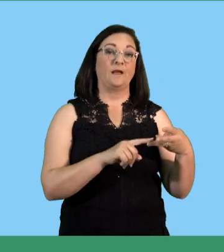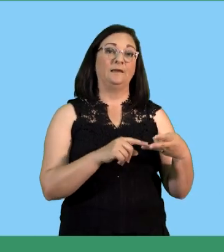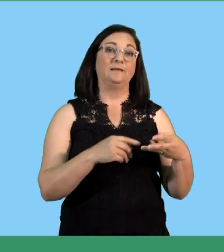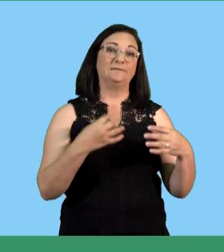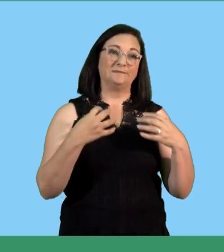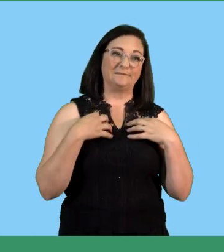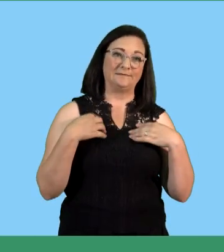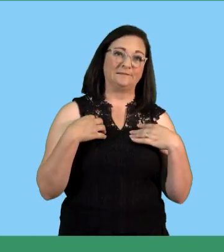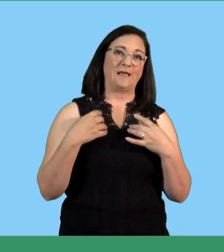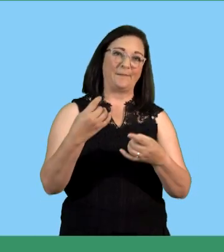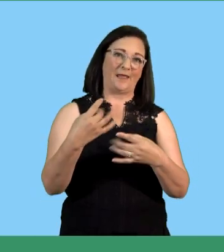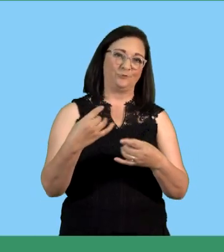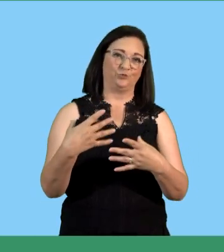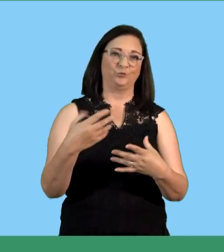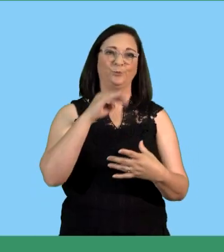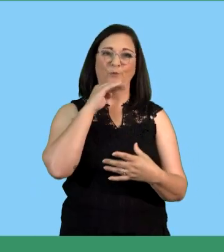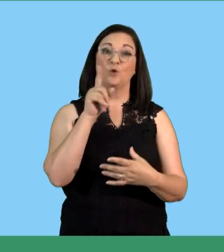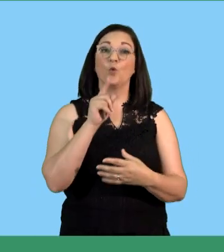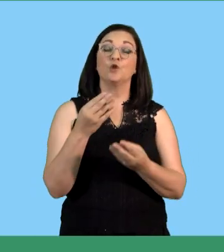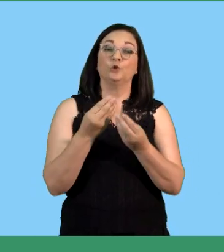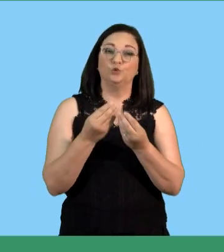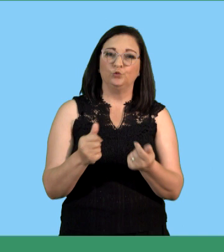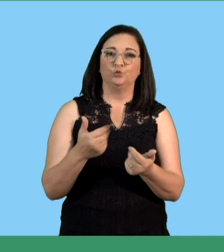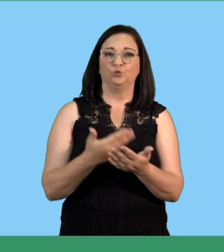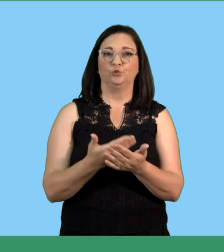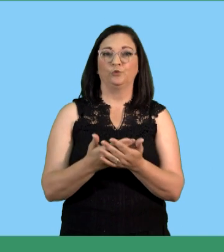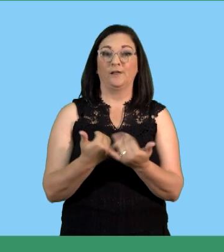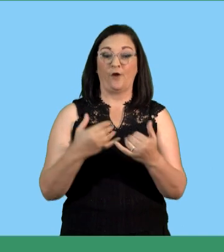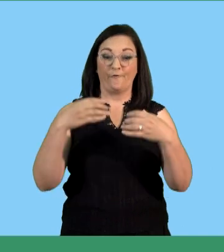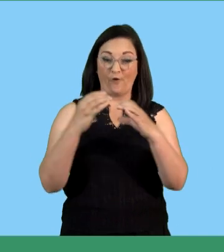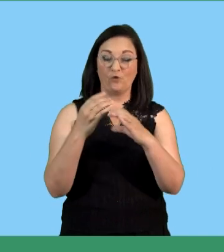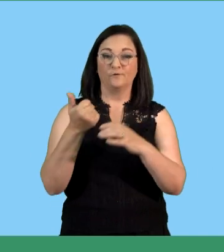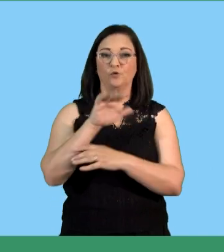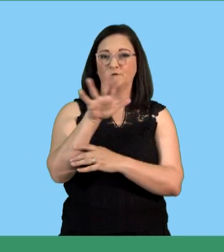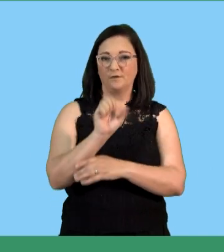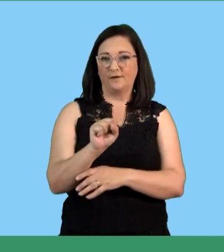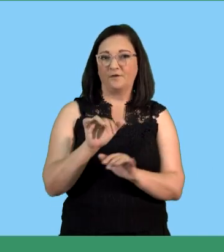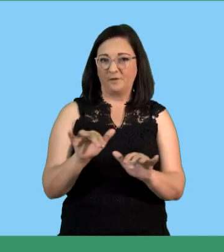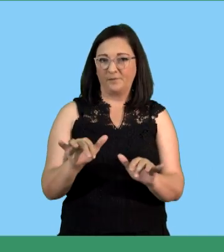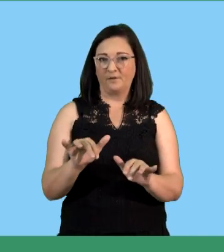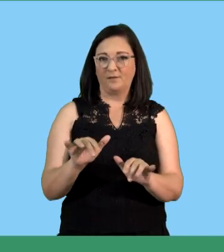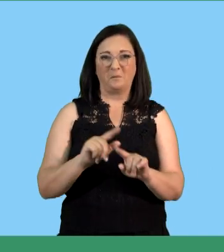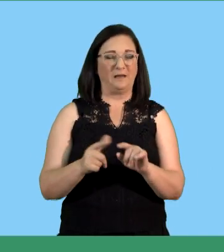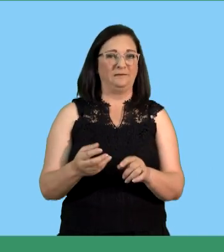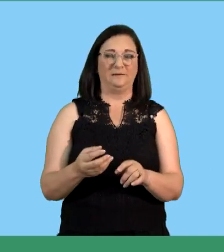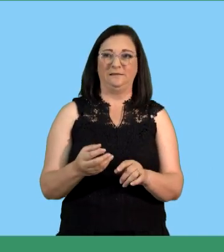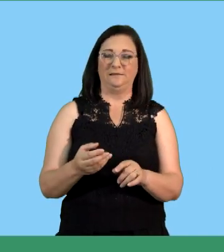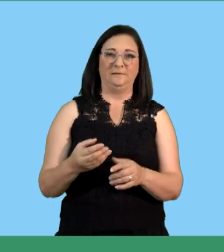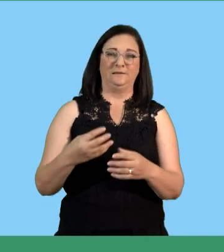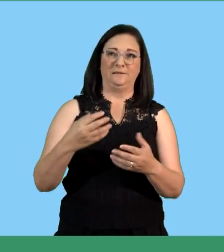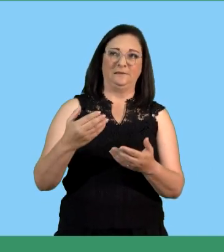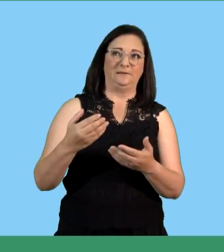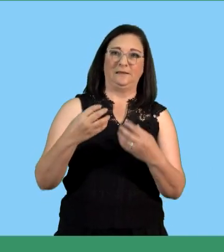What is debt counseling? This is a debt solution targeted at South African consumers who are over indebted